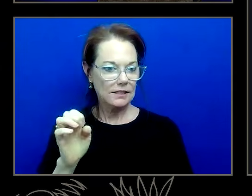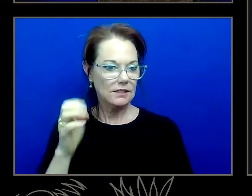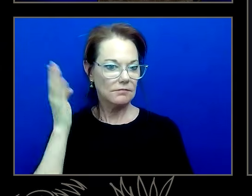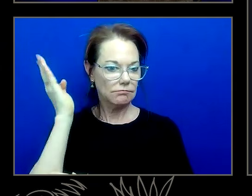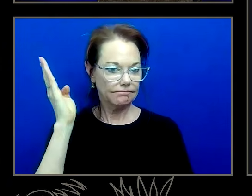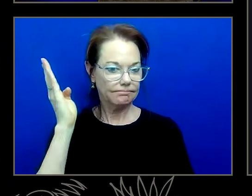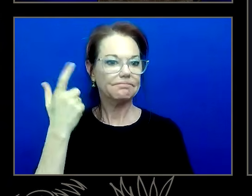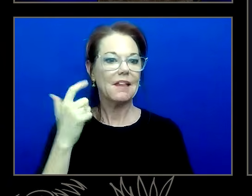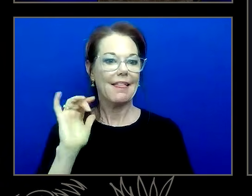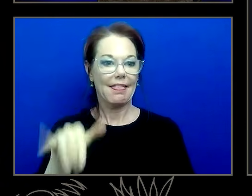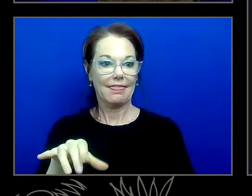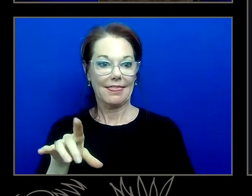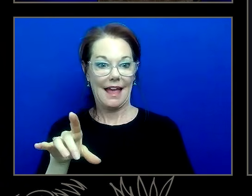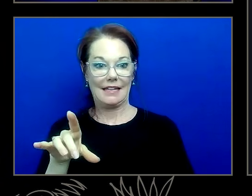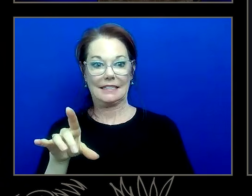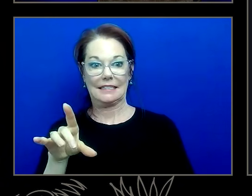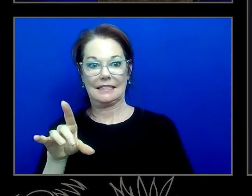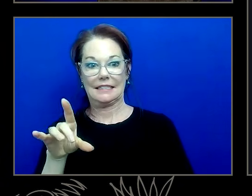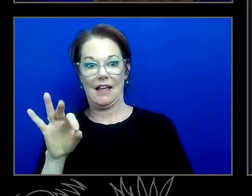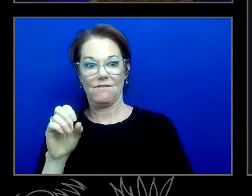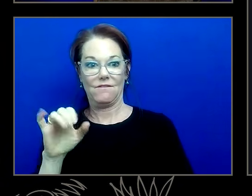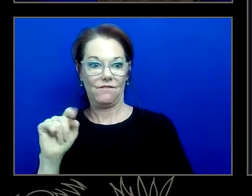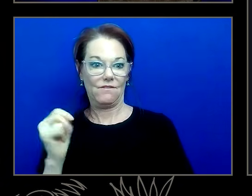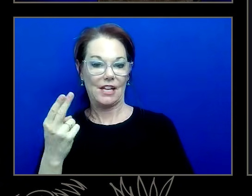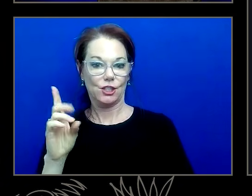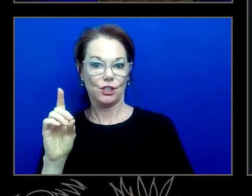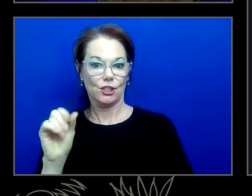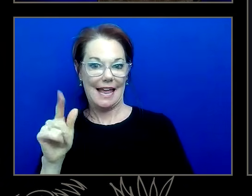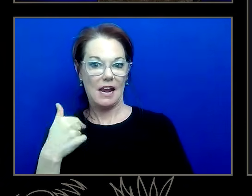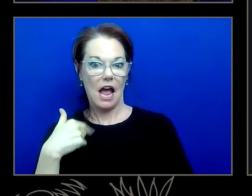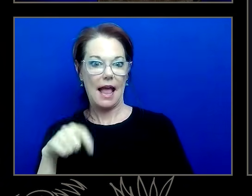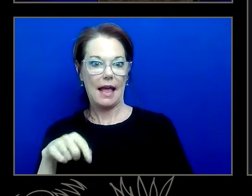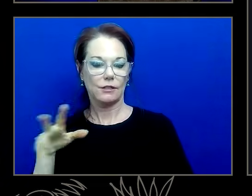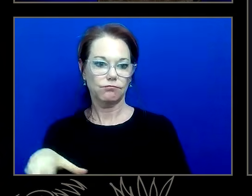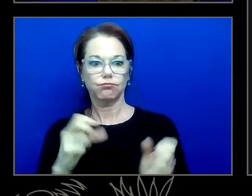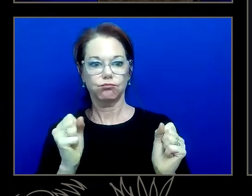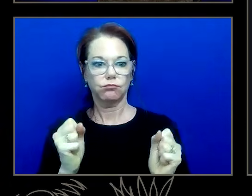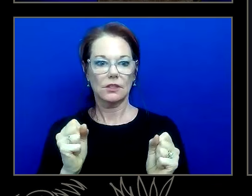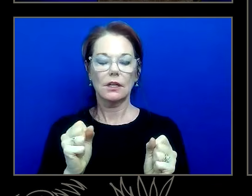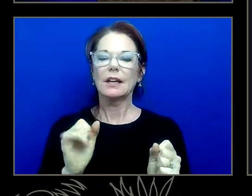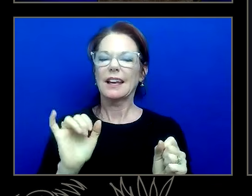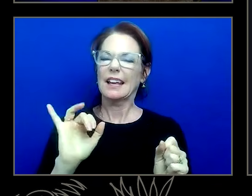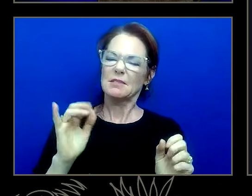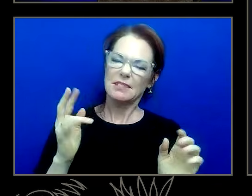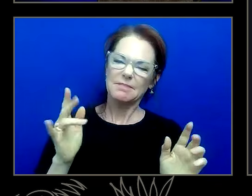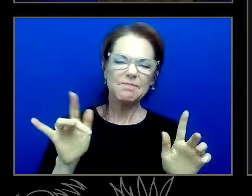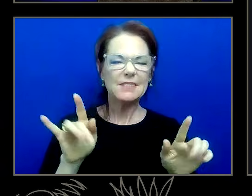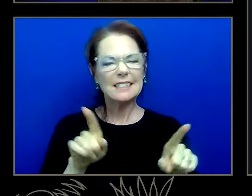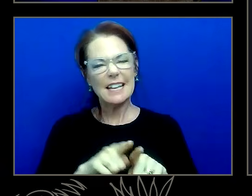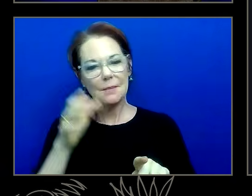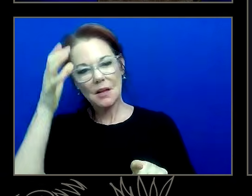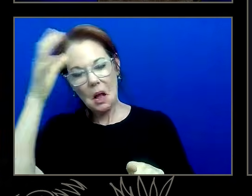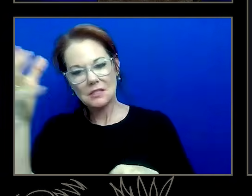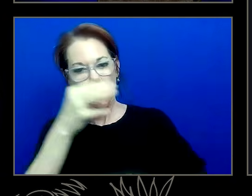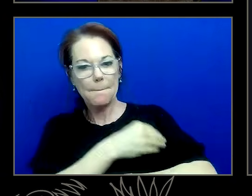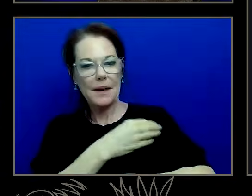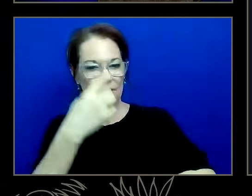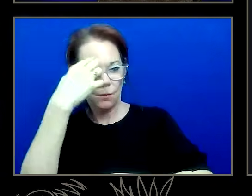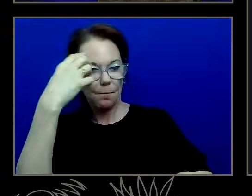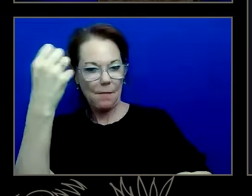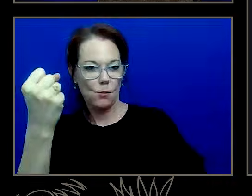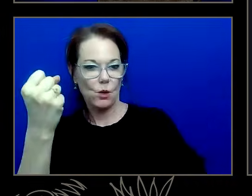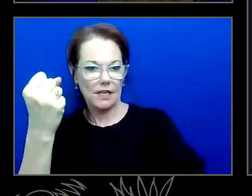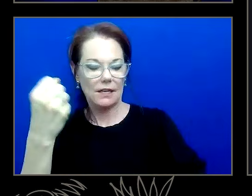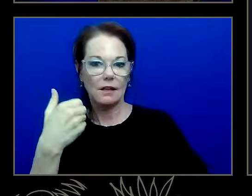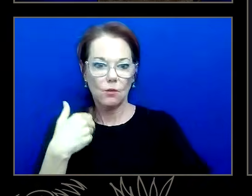And every single time that we fetch data, this is essentially muscle memory for experienced React developers. We have a bunch